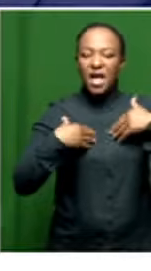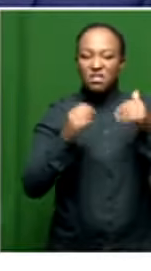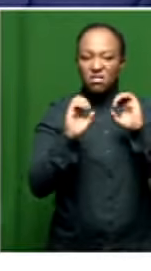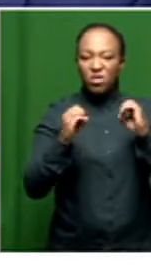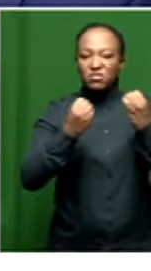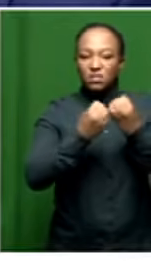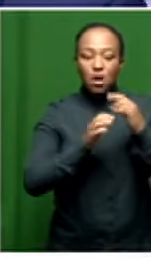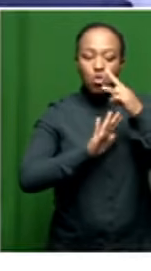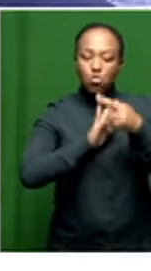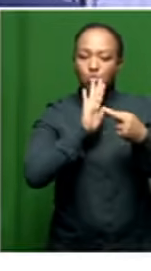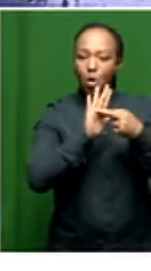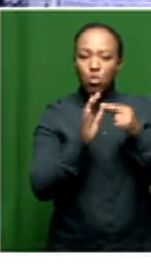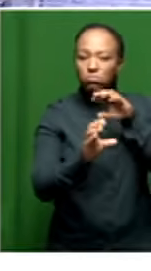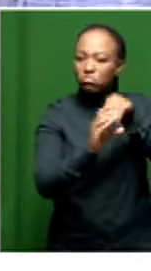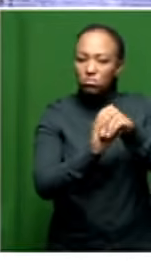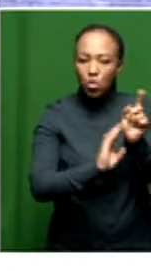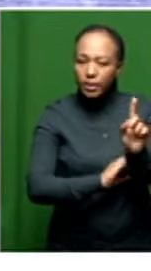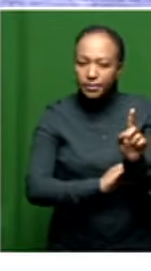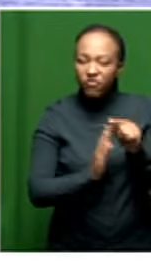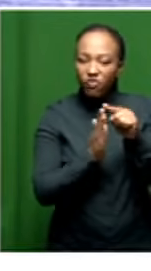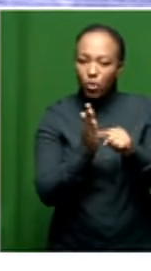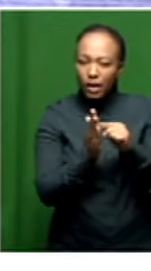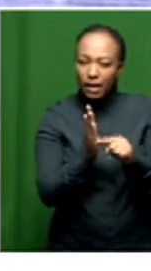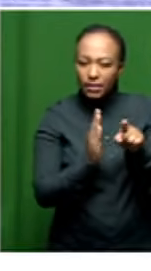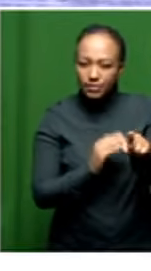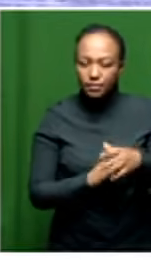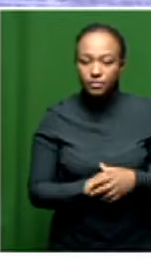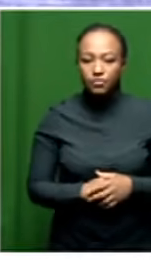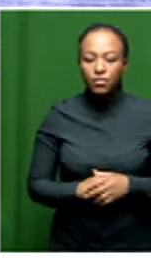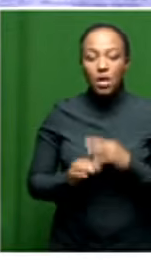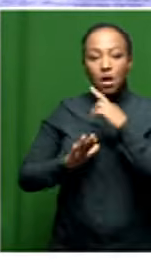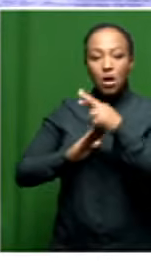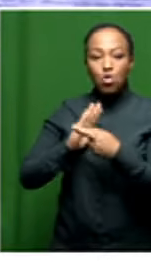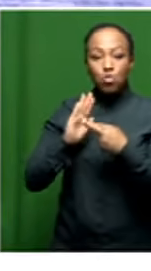upcoming elections? Our main role really is to advise